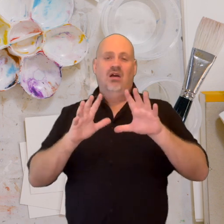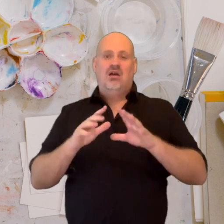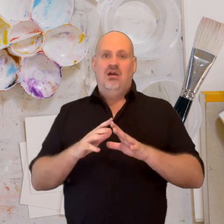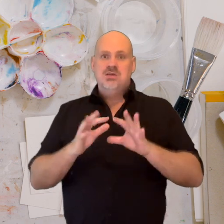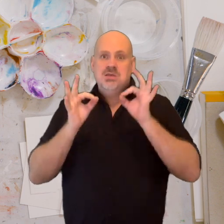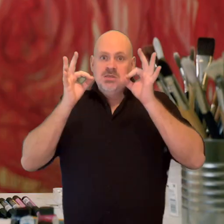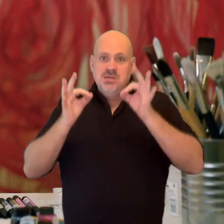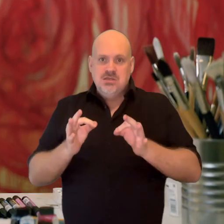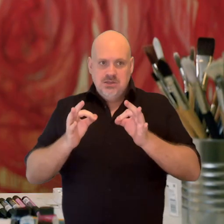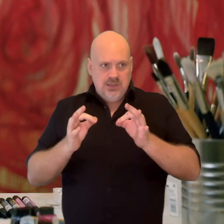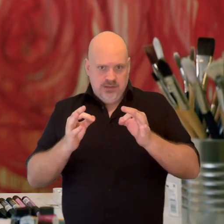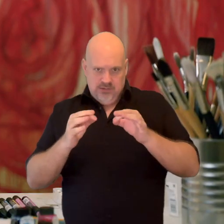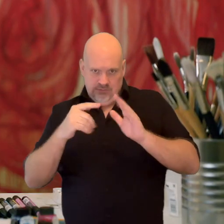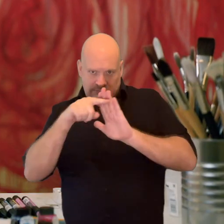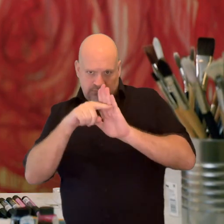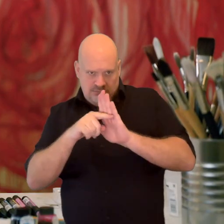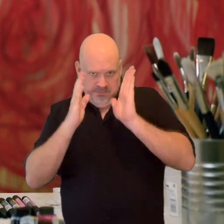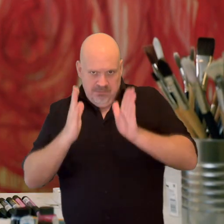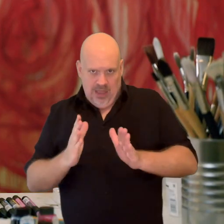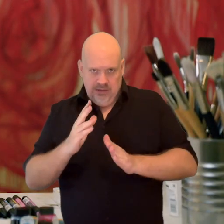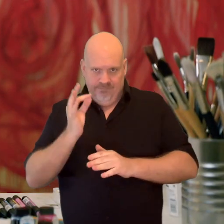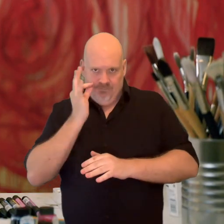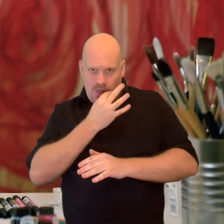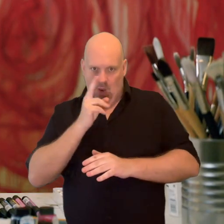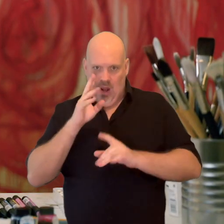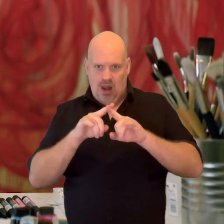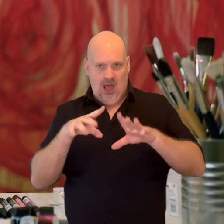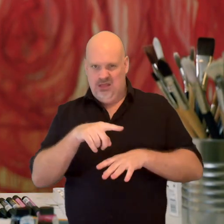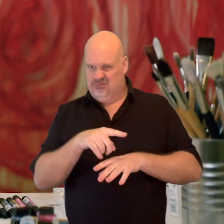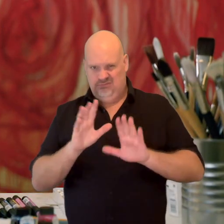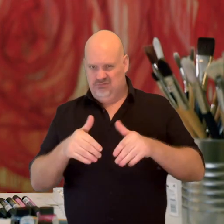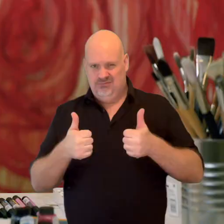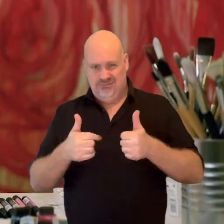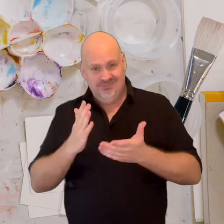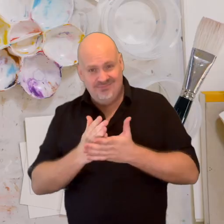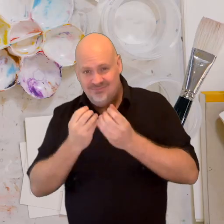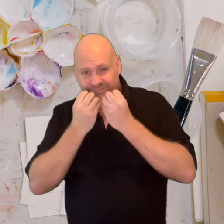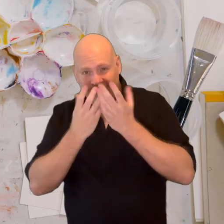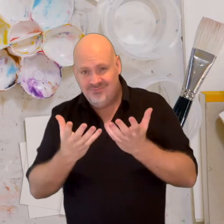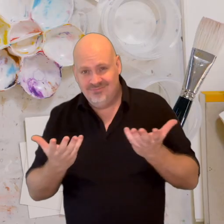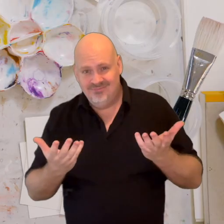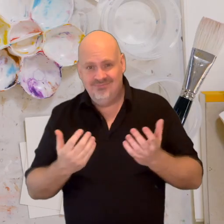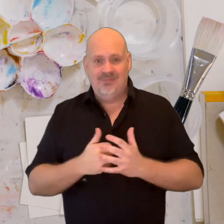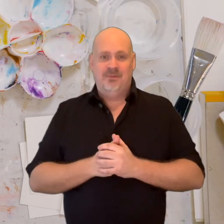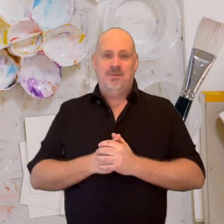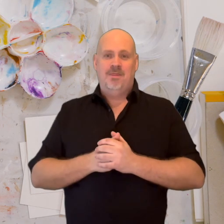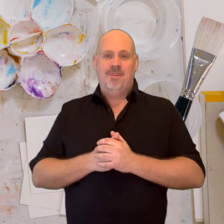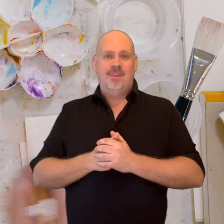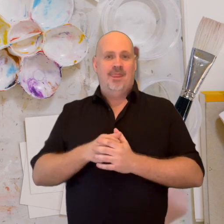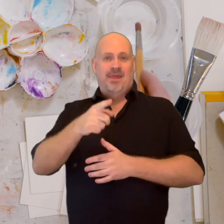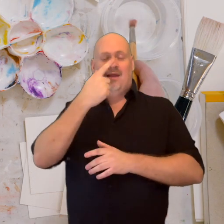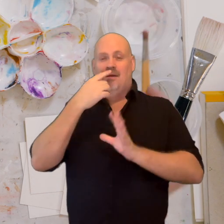for how a flower has to look. That's the beauty of them. They can really